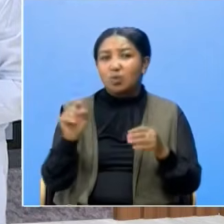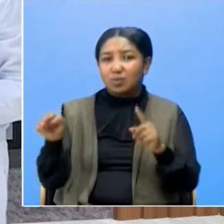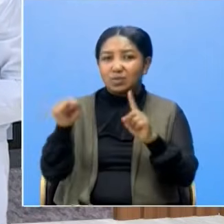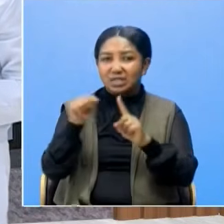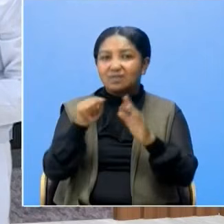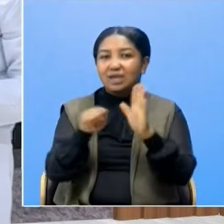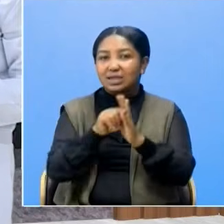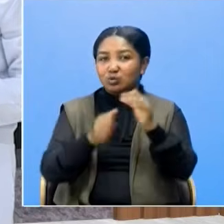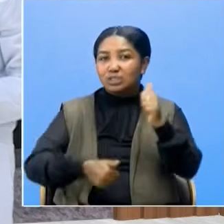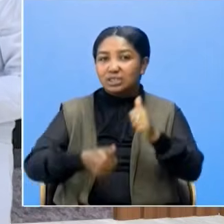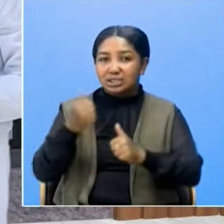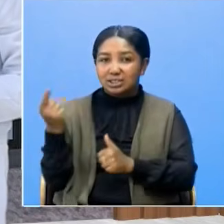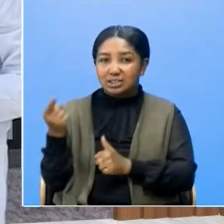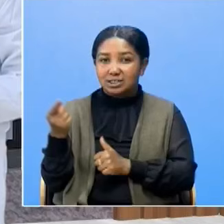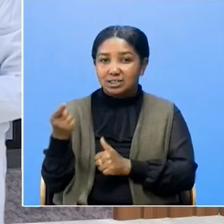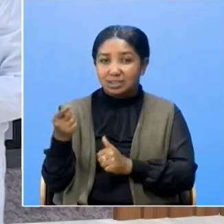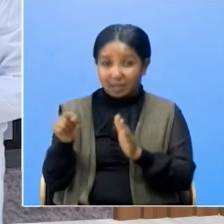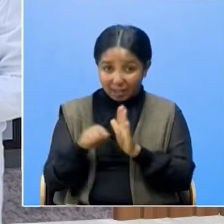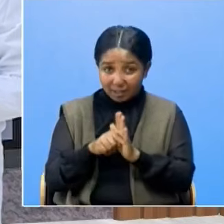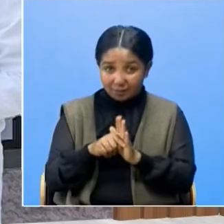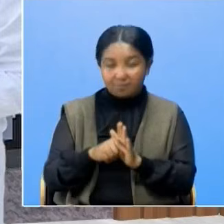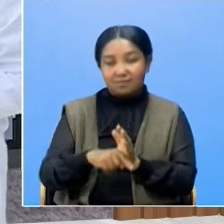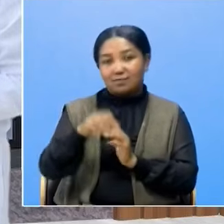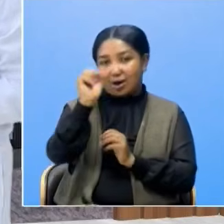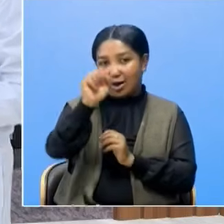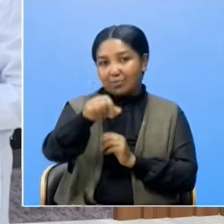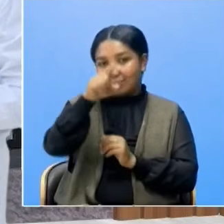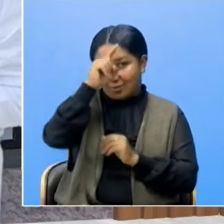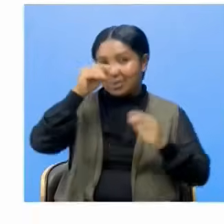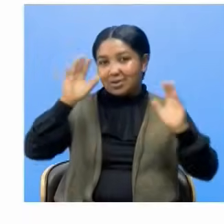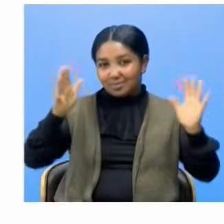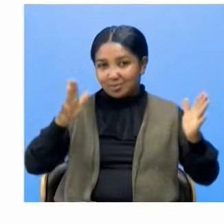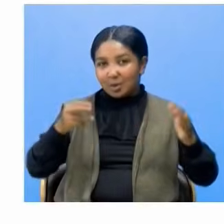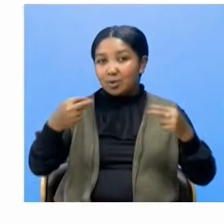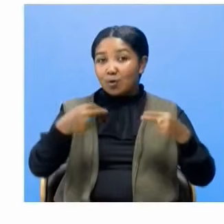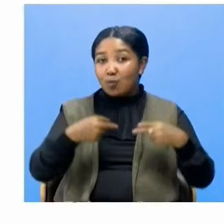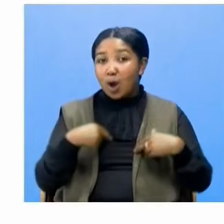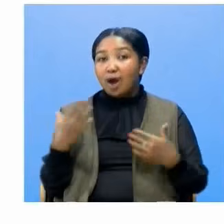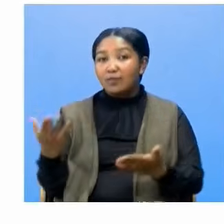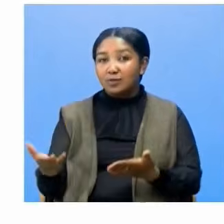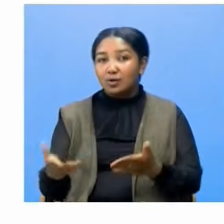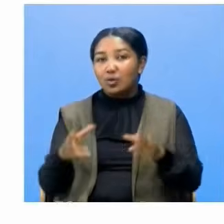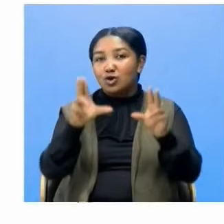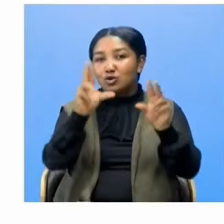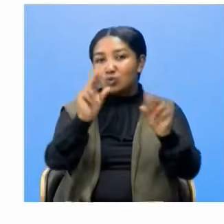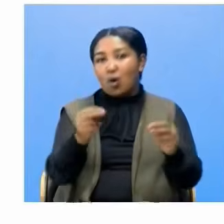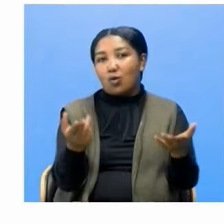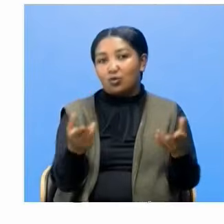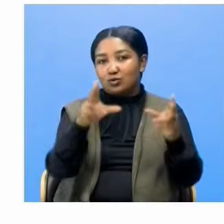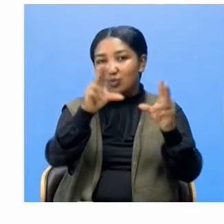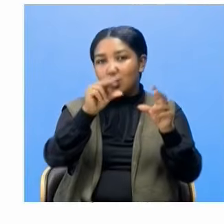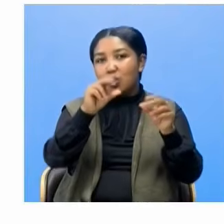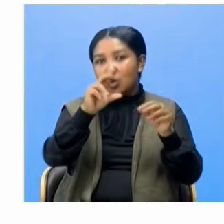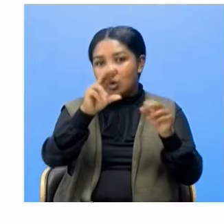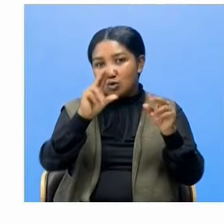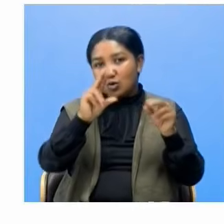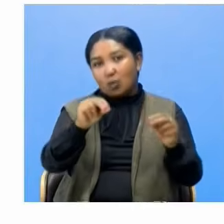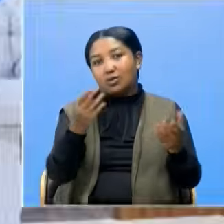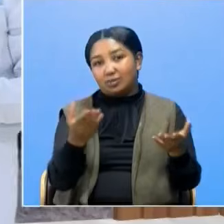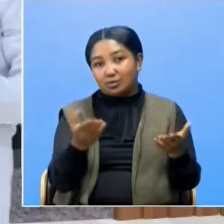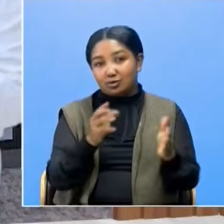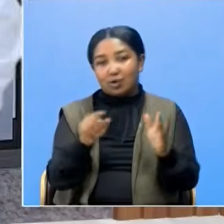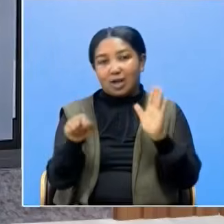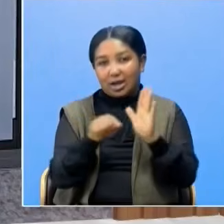it? Do you say negative? Yes, because we have what? The negative indicator not here.